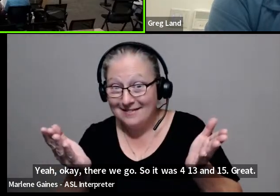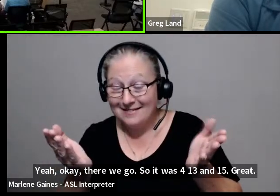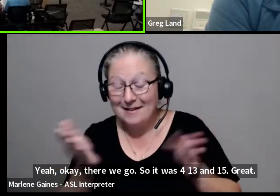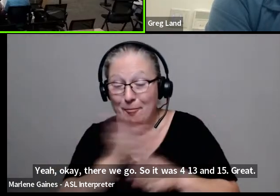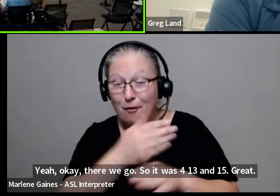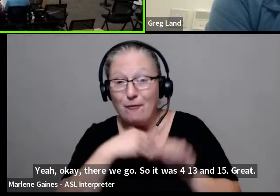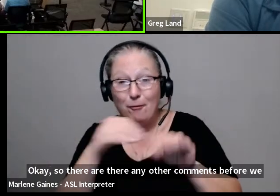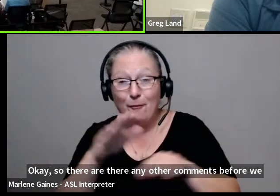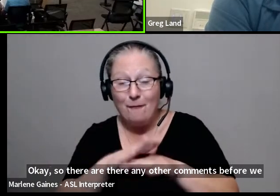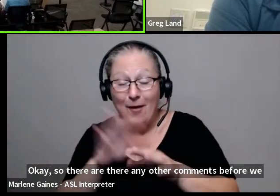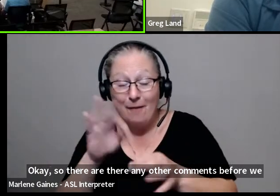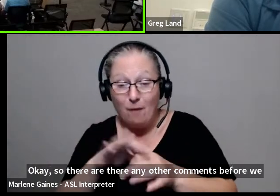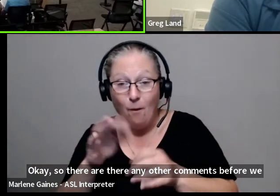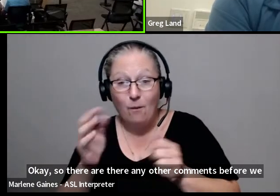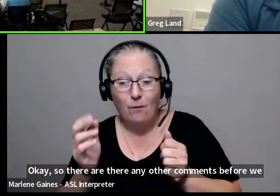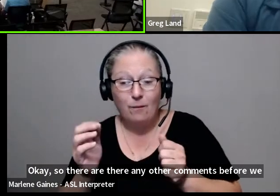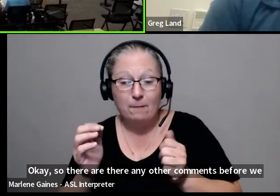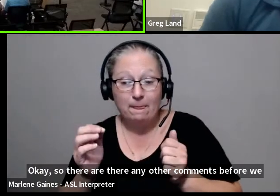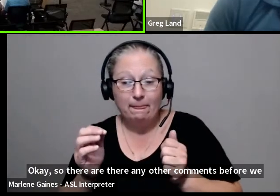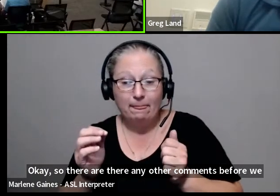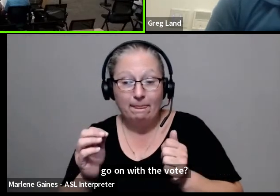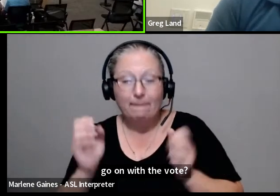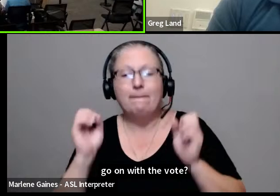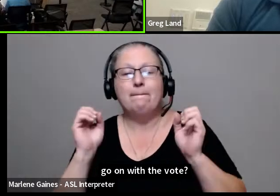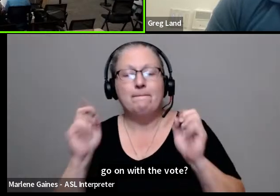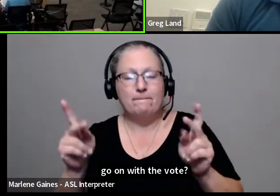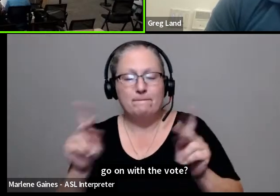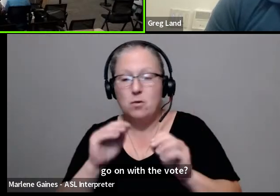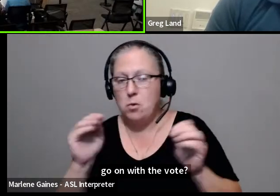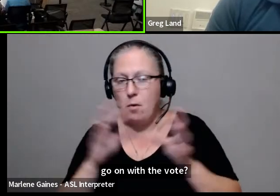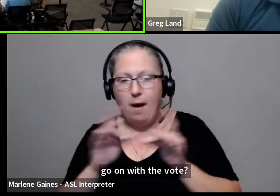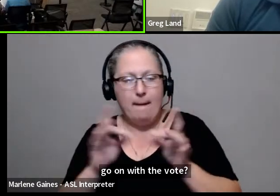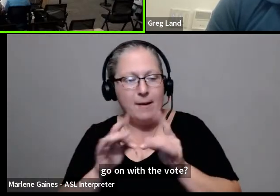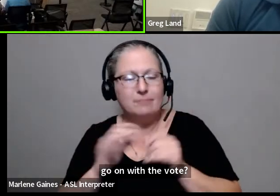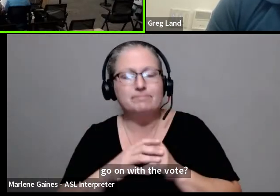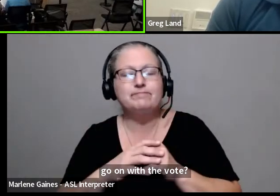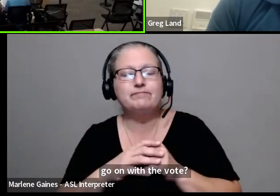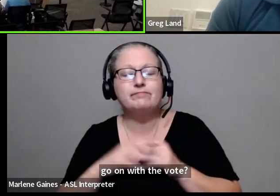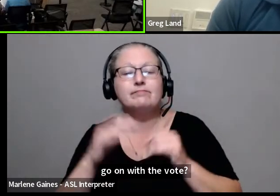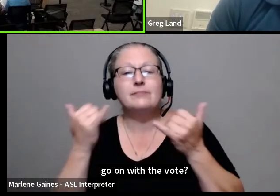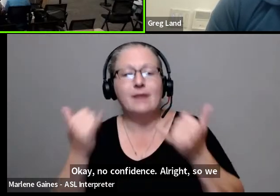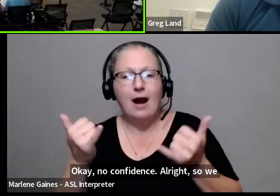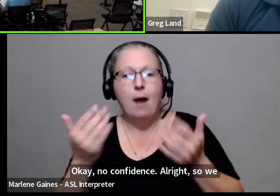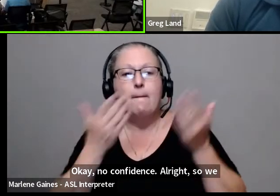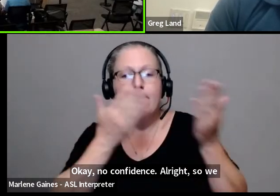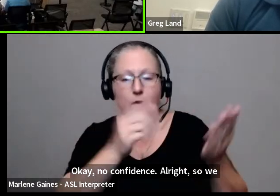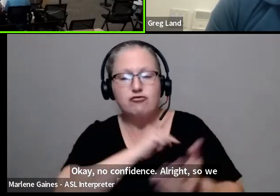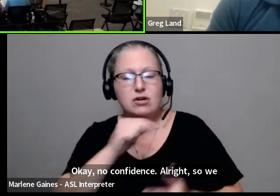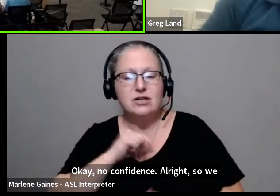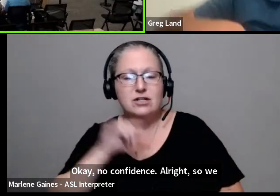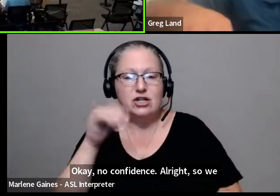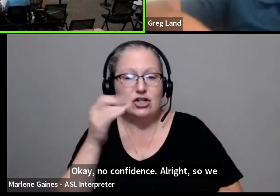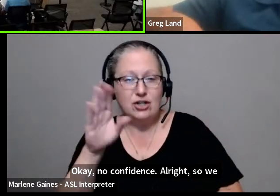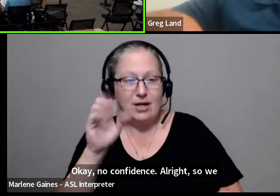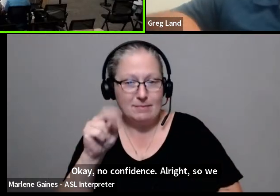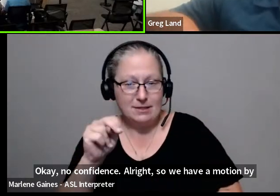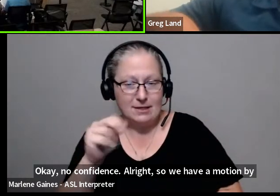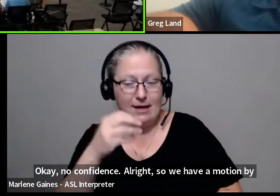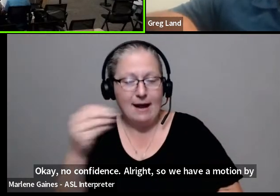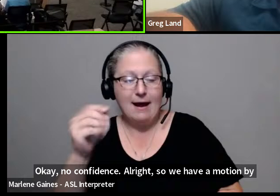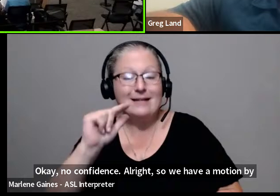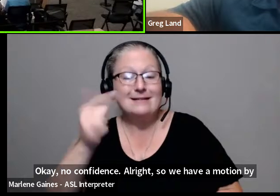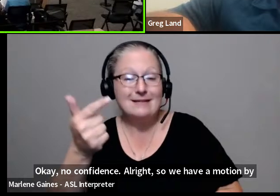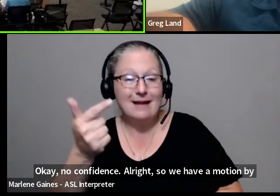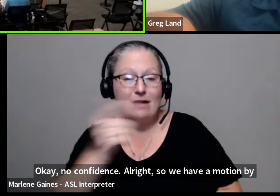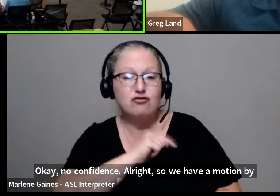go on with the vote? Okay, no comments. All right, so we have a motion by trustee Jacobson and a